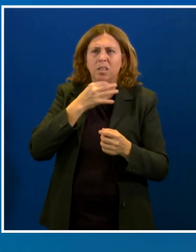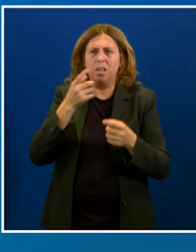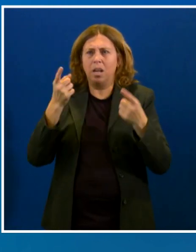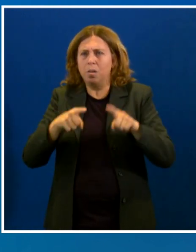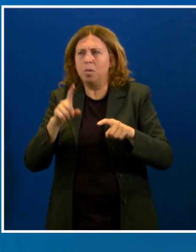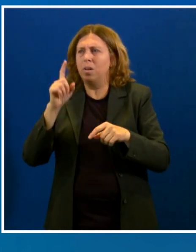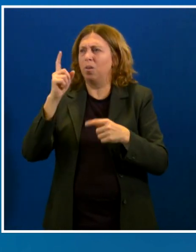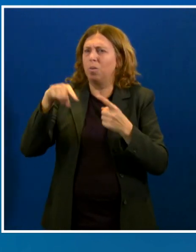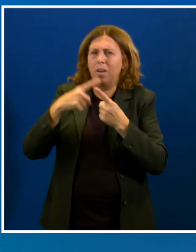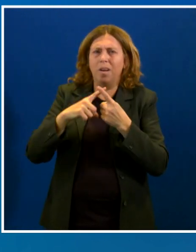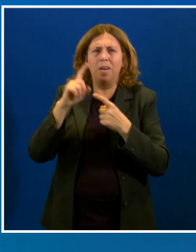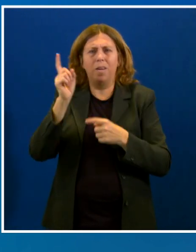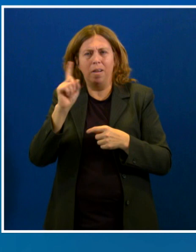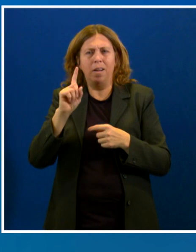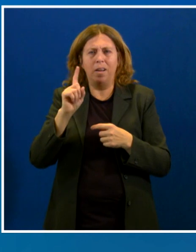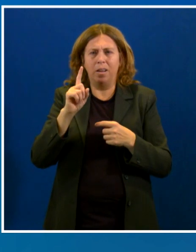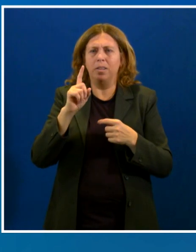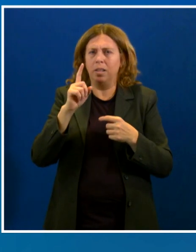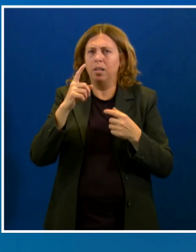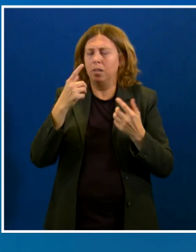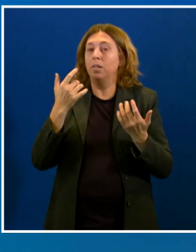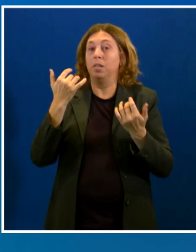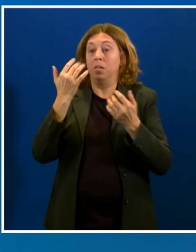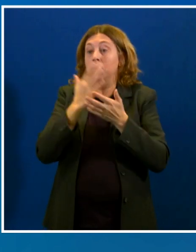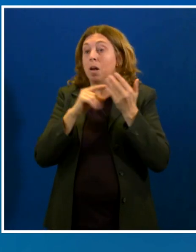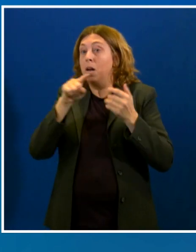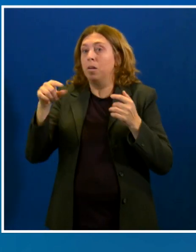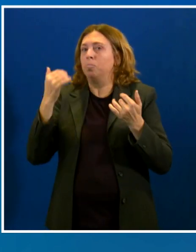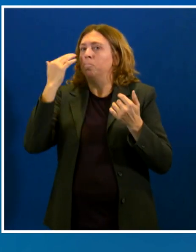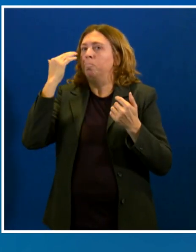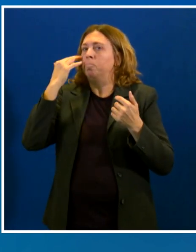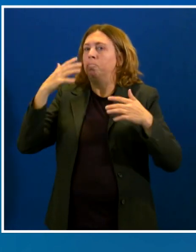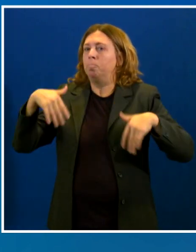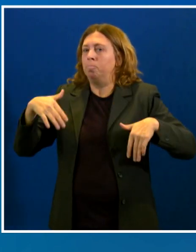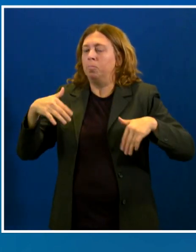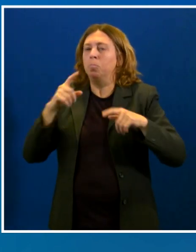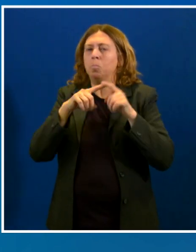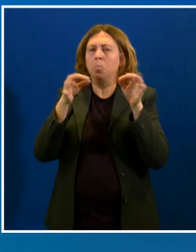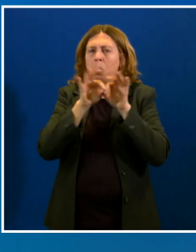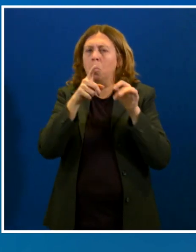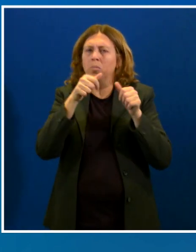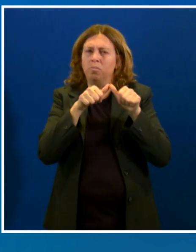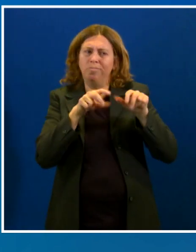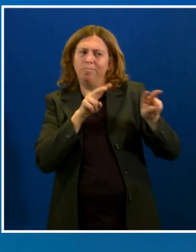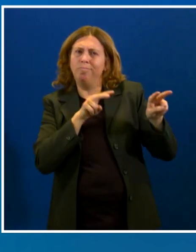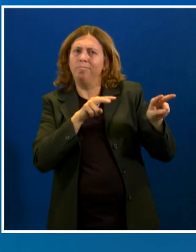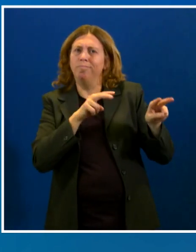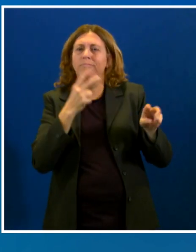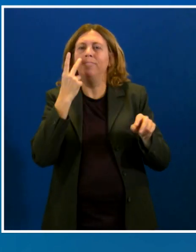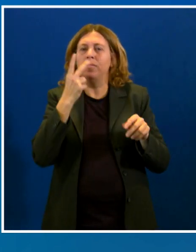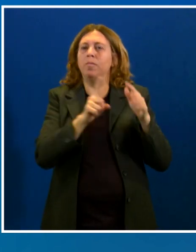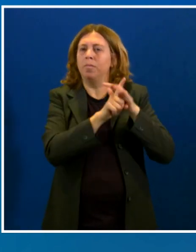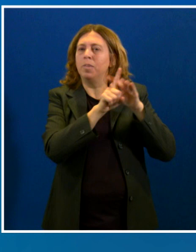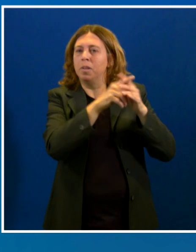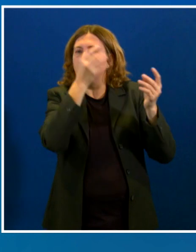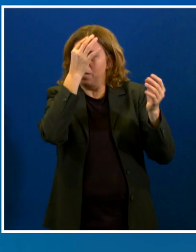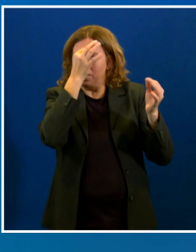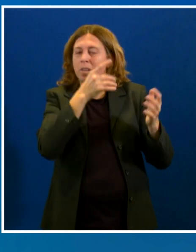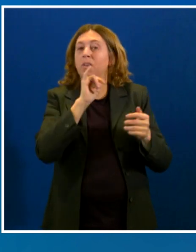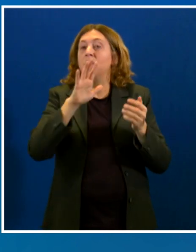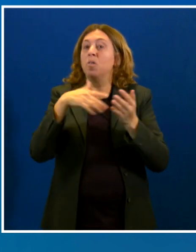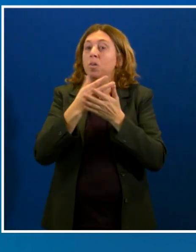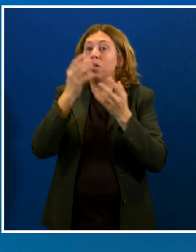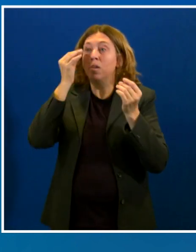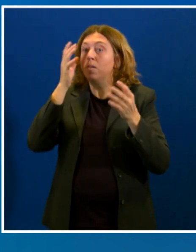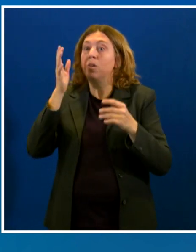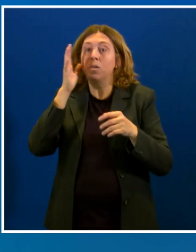yet available. Updates will be provided in the coming days. And again, all of that information is on the Clark County